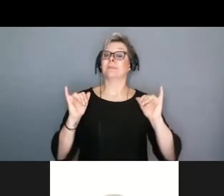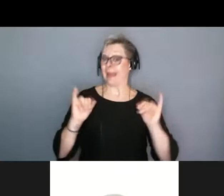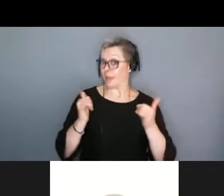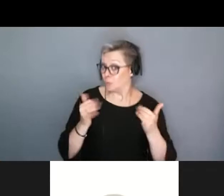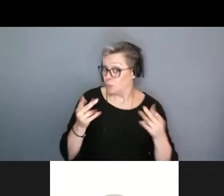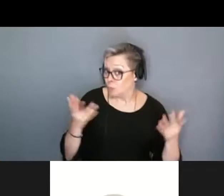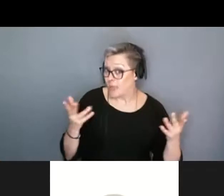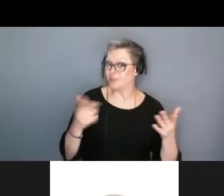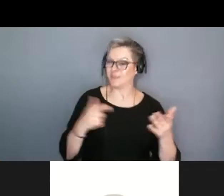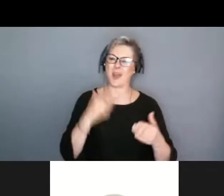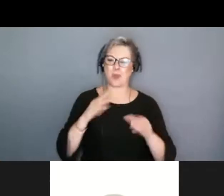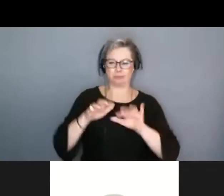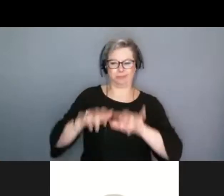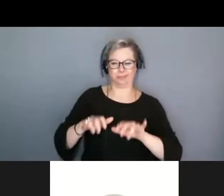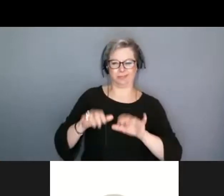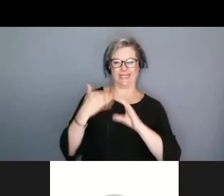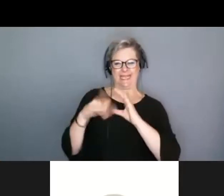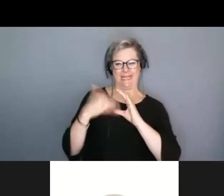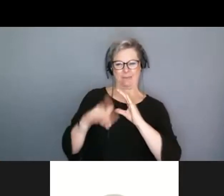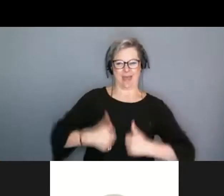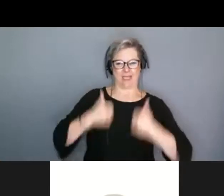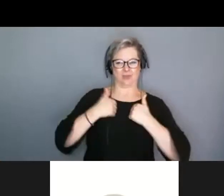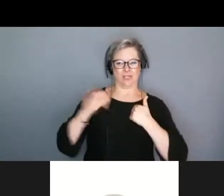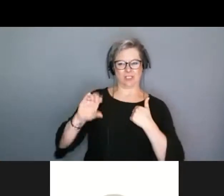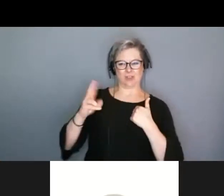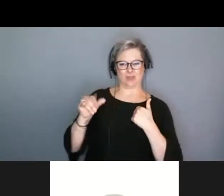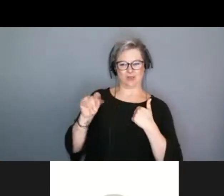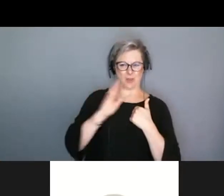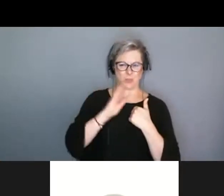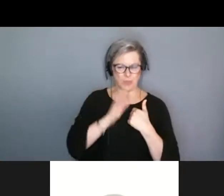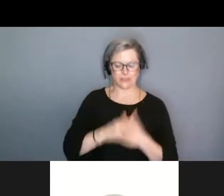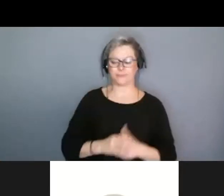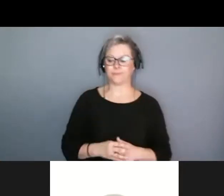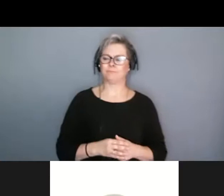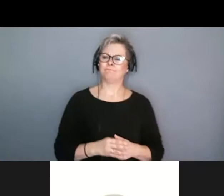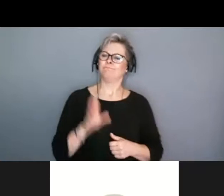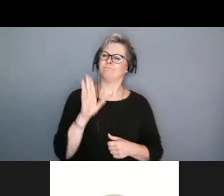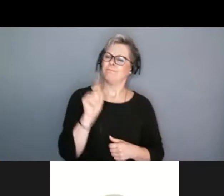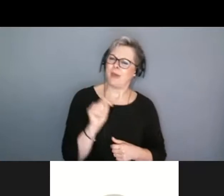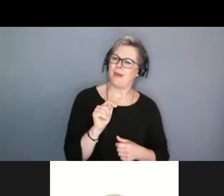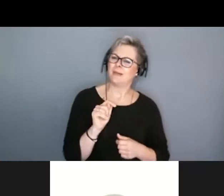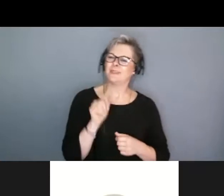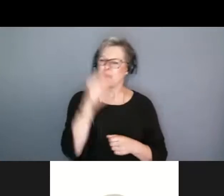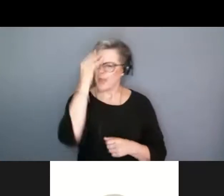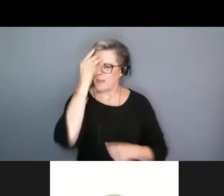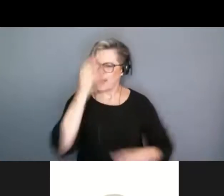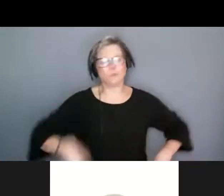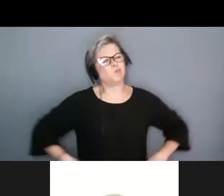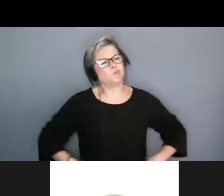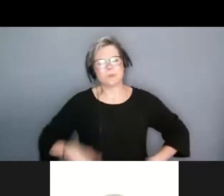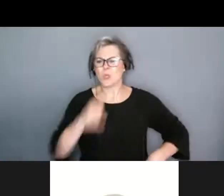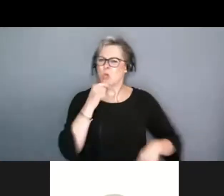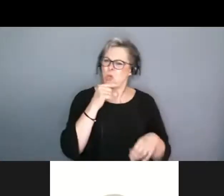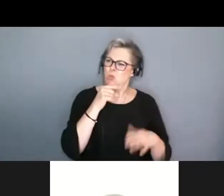I'll put our email in the chat. But it's basically to think who in our community is